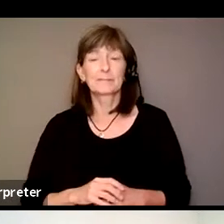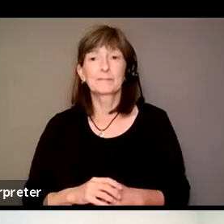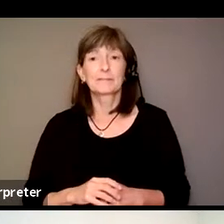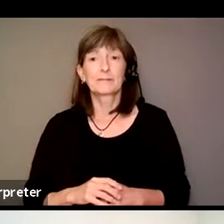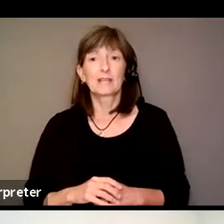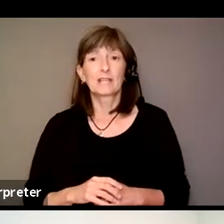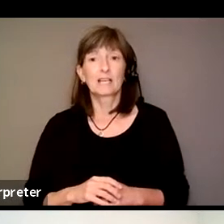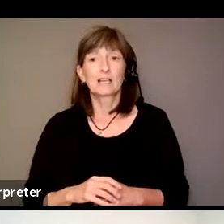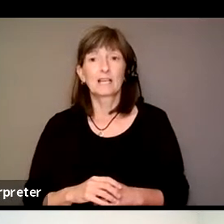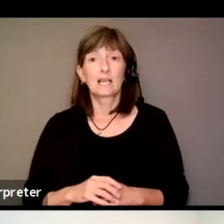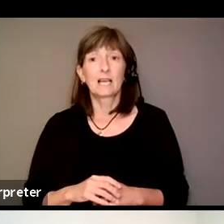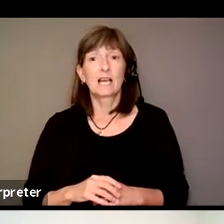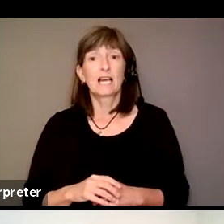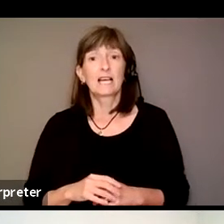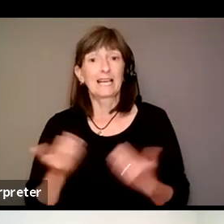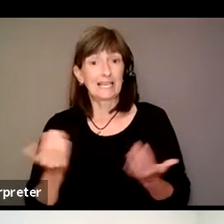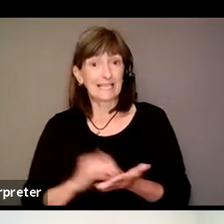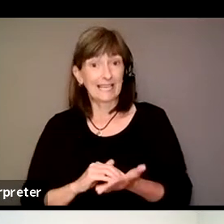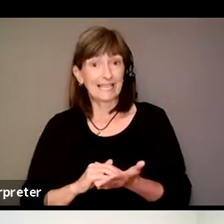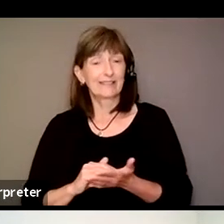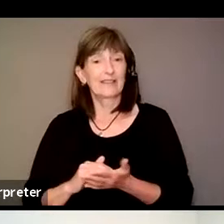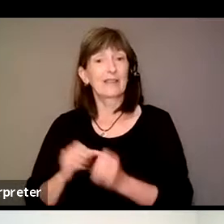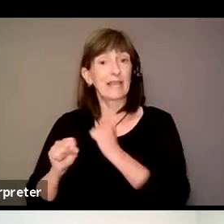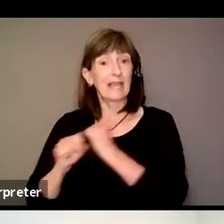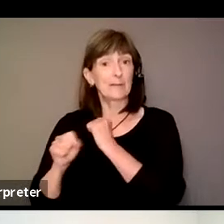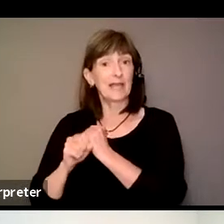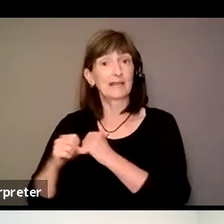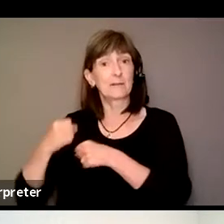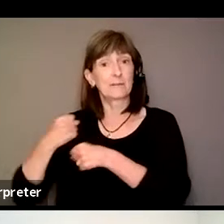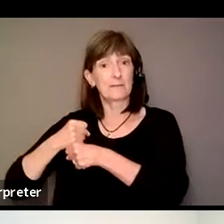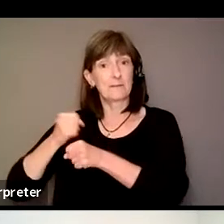just give another plug to the Make Your Mark campaign.